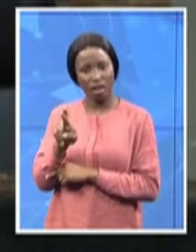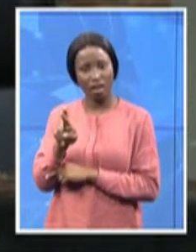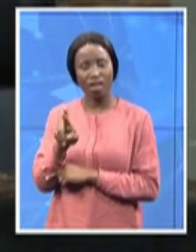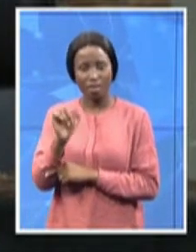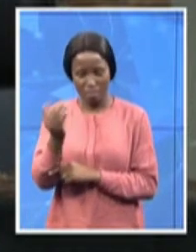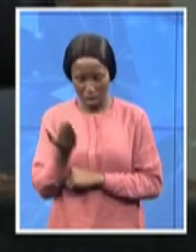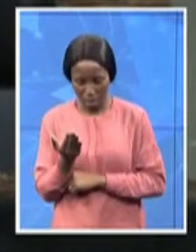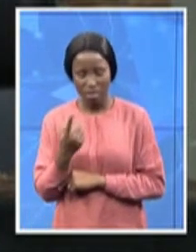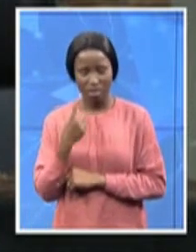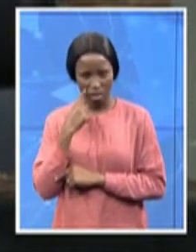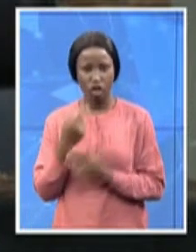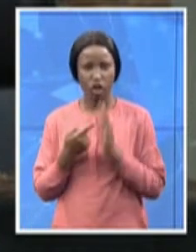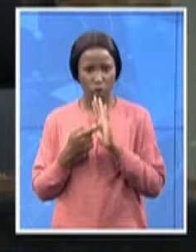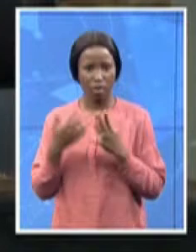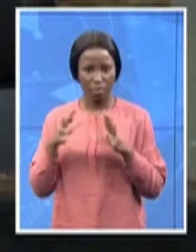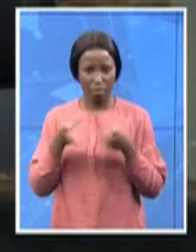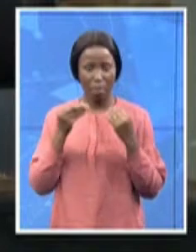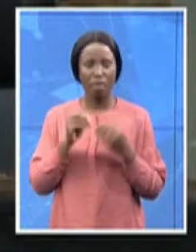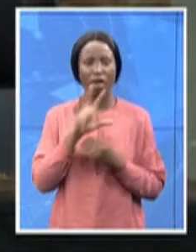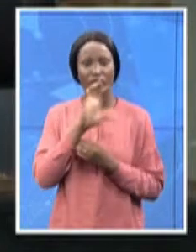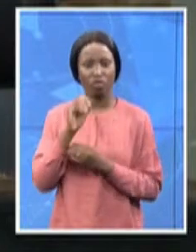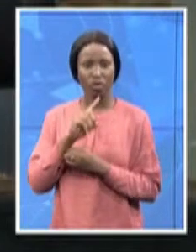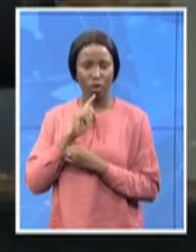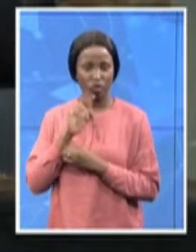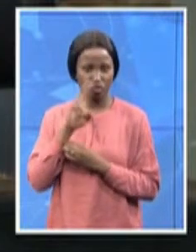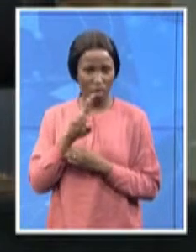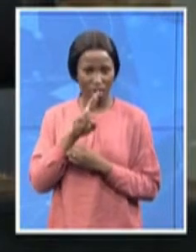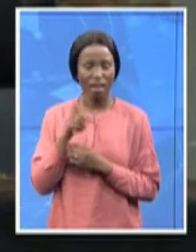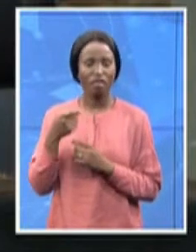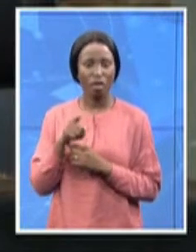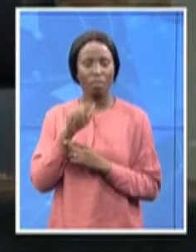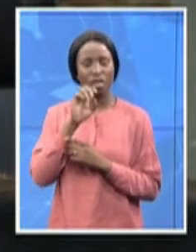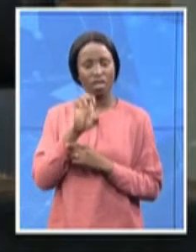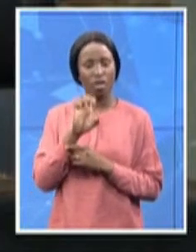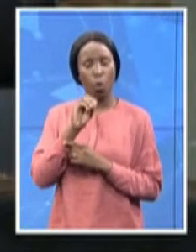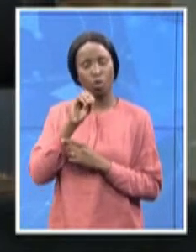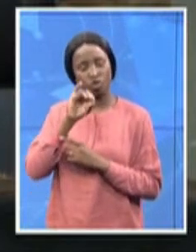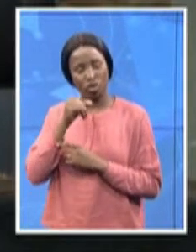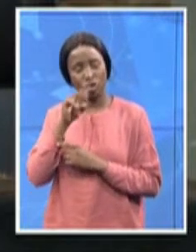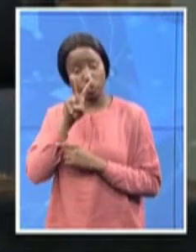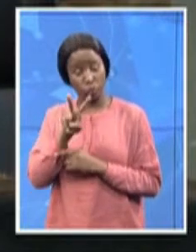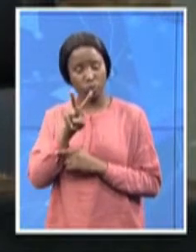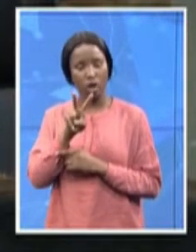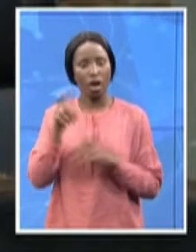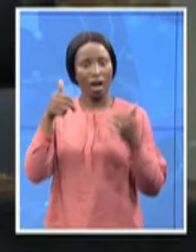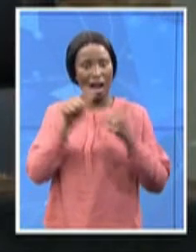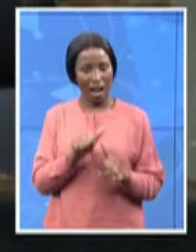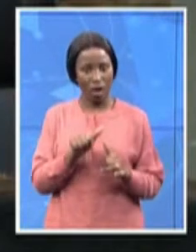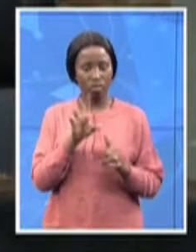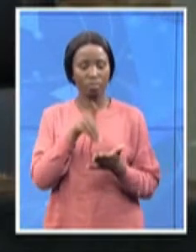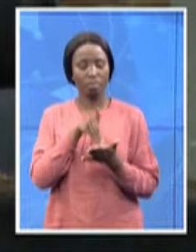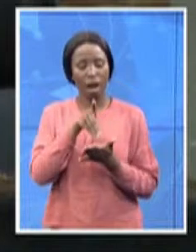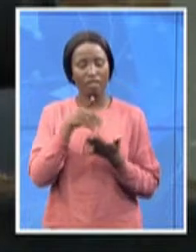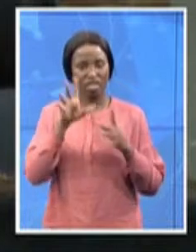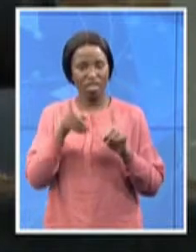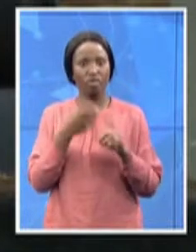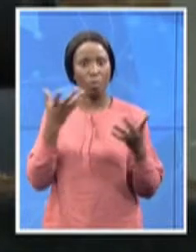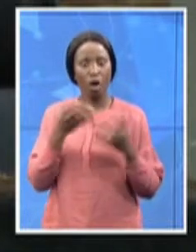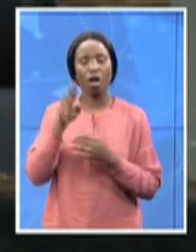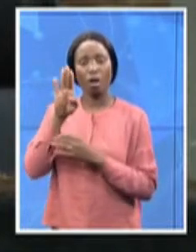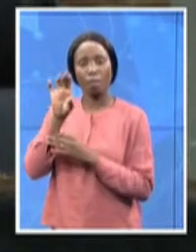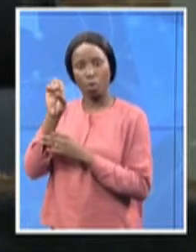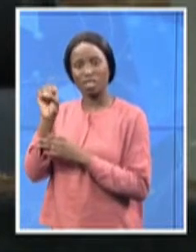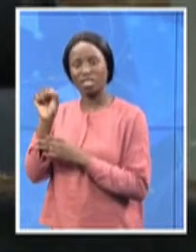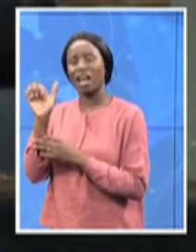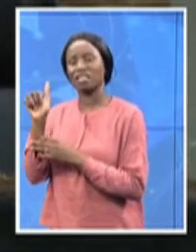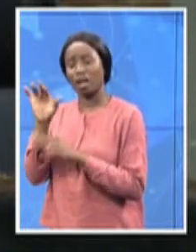EFG2 account on behalf of the CEO of African Global Operations, the same person that the leader